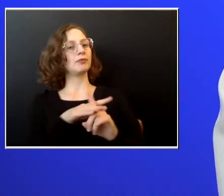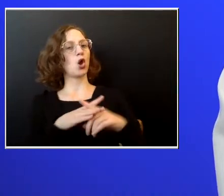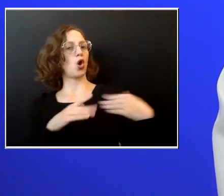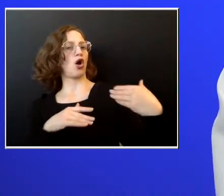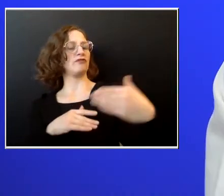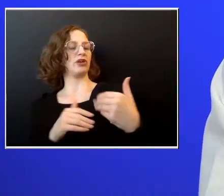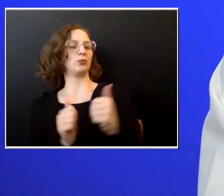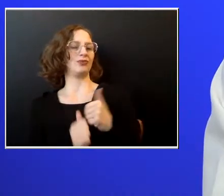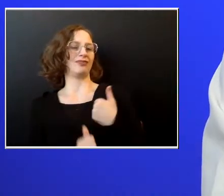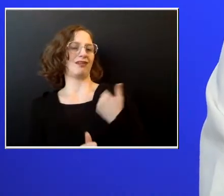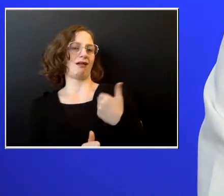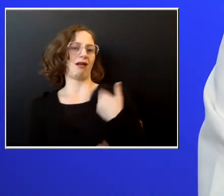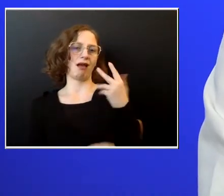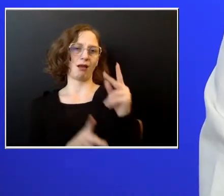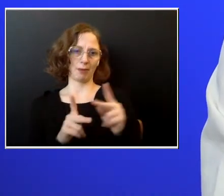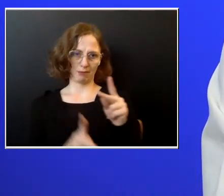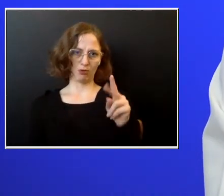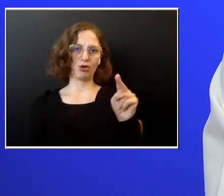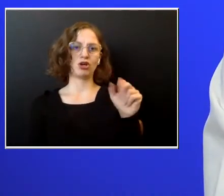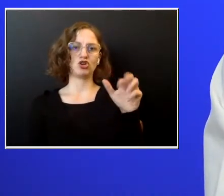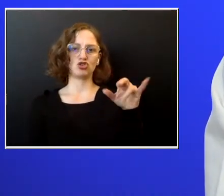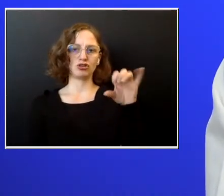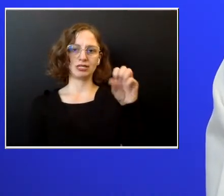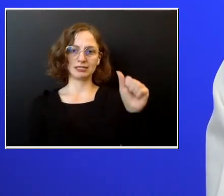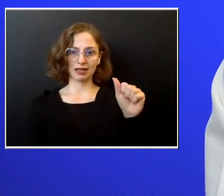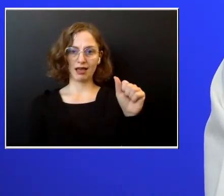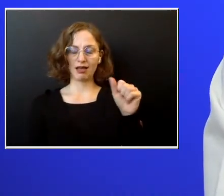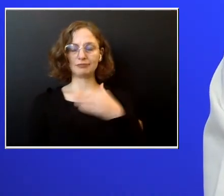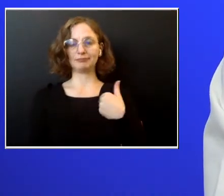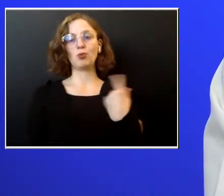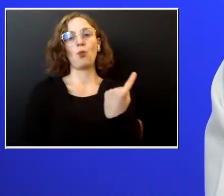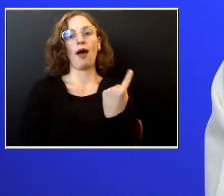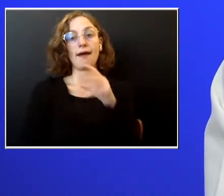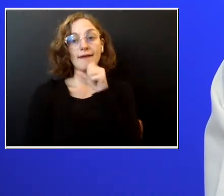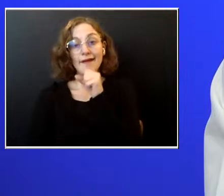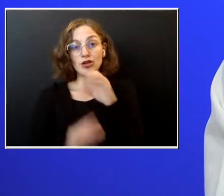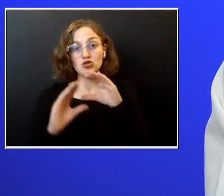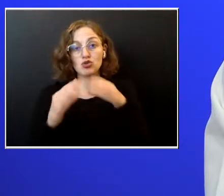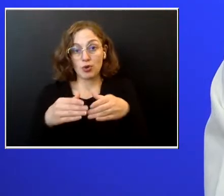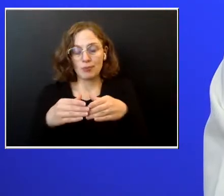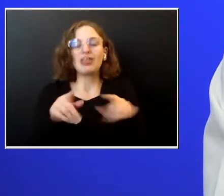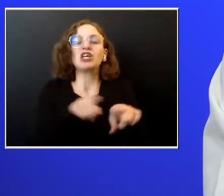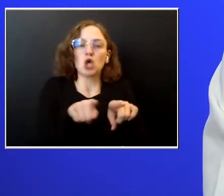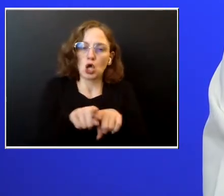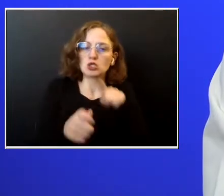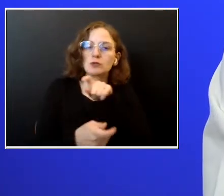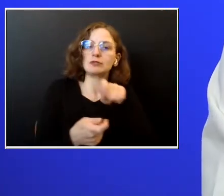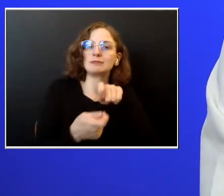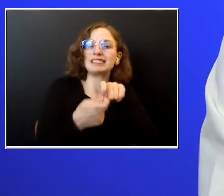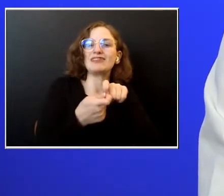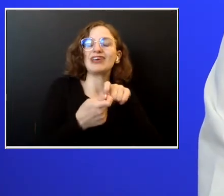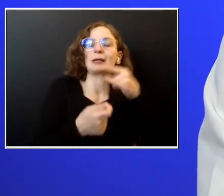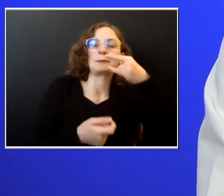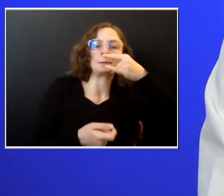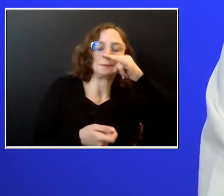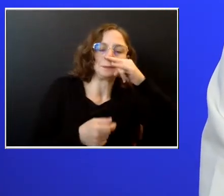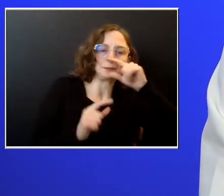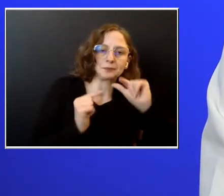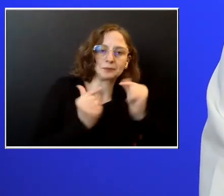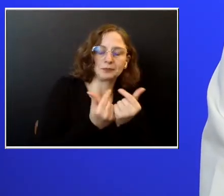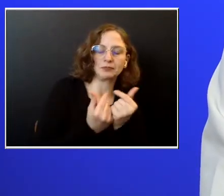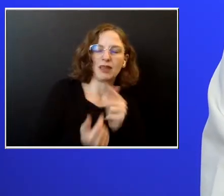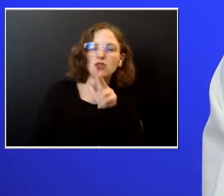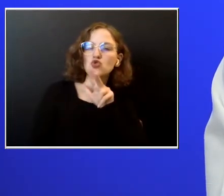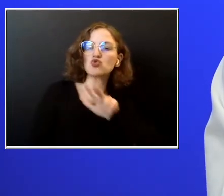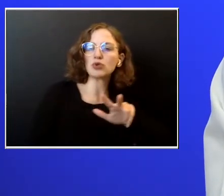Nerissa is in one age group. There's also a very specific pediatric age group, like children age 3 to 8 that present